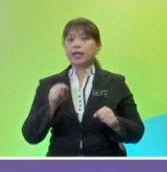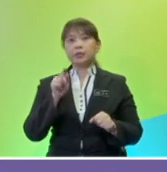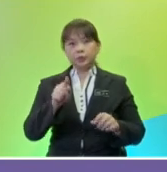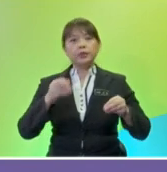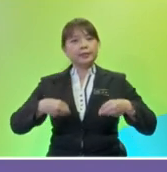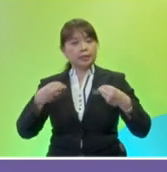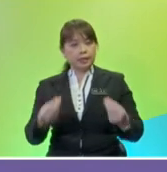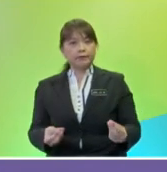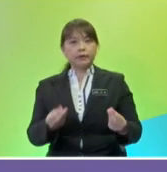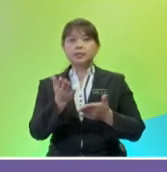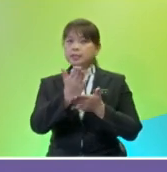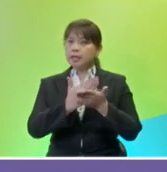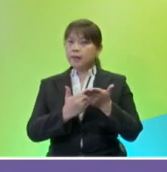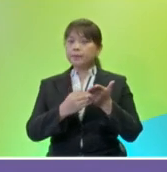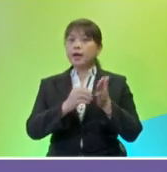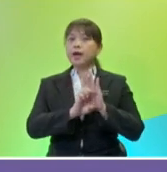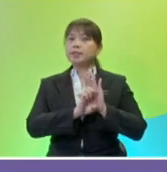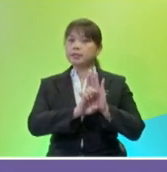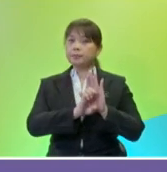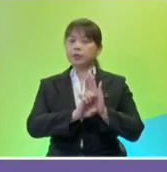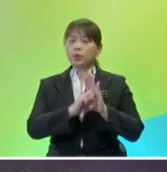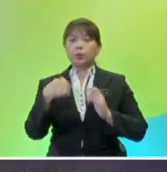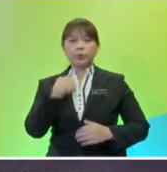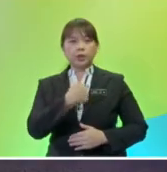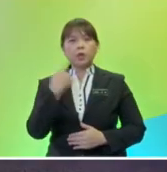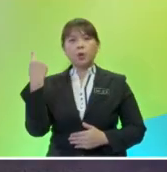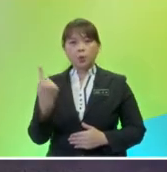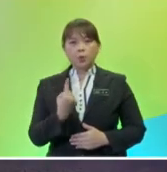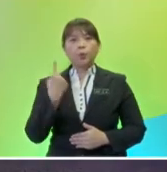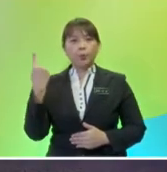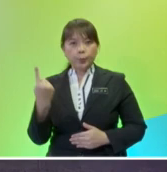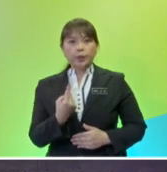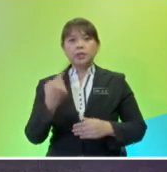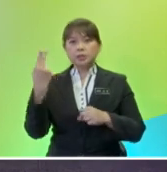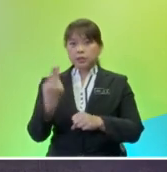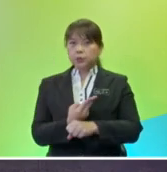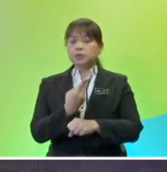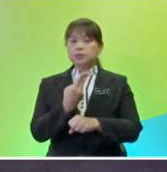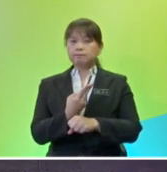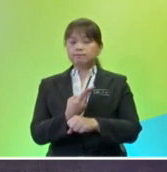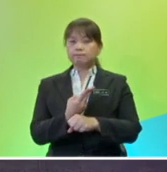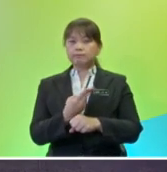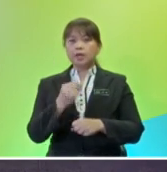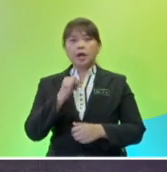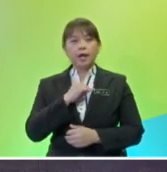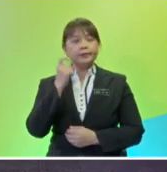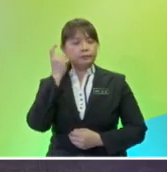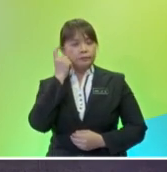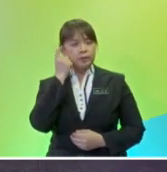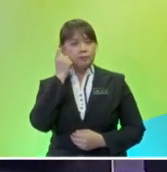that we always use? We always use, right, teacher? Mm-hmm. I think sometimes when we